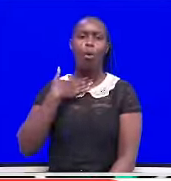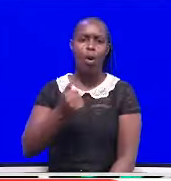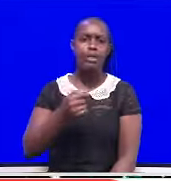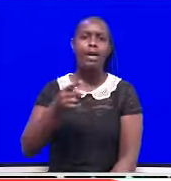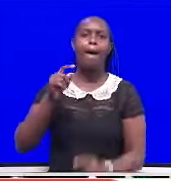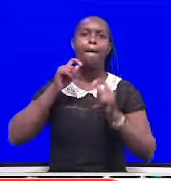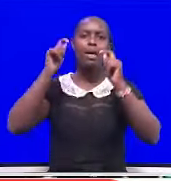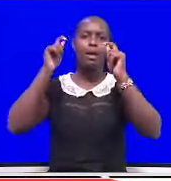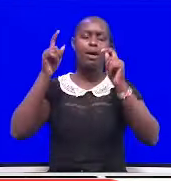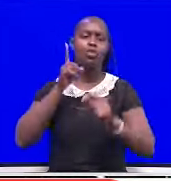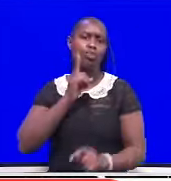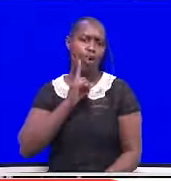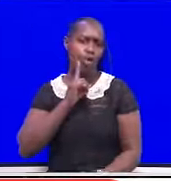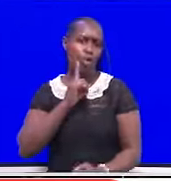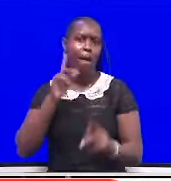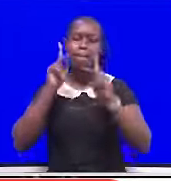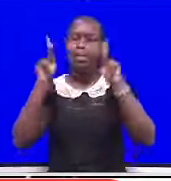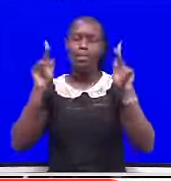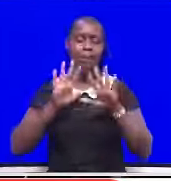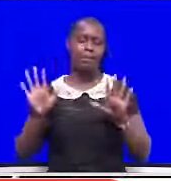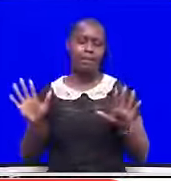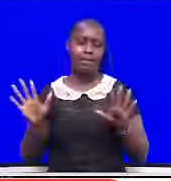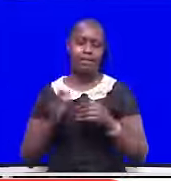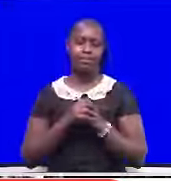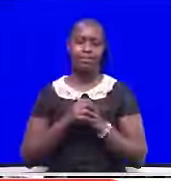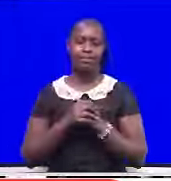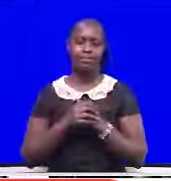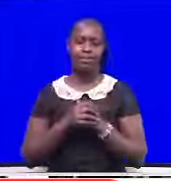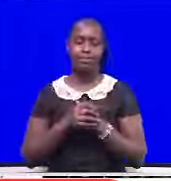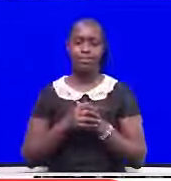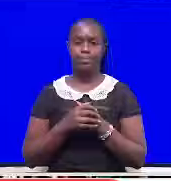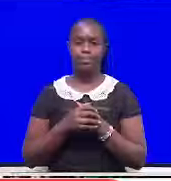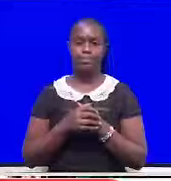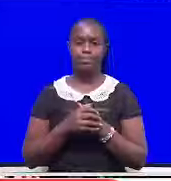tunataka ile amani. Mwige William, TV 47.